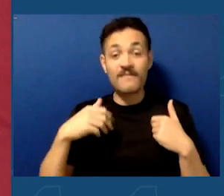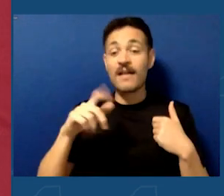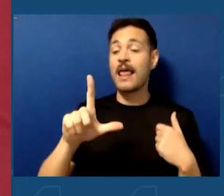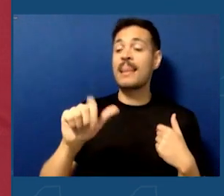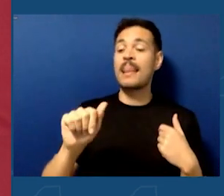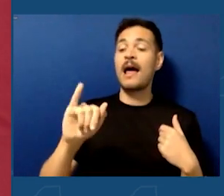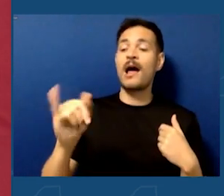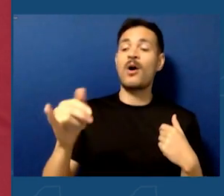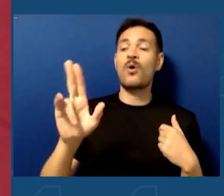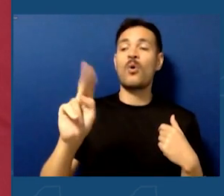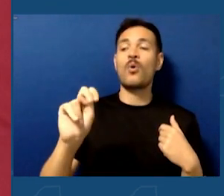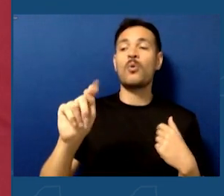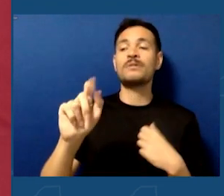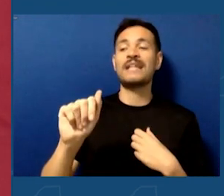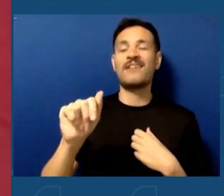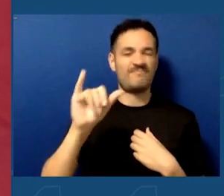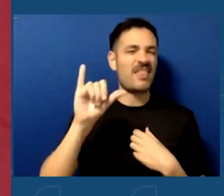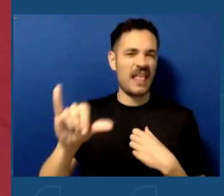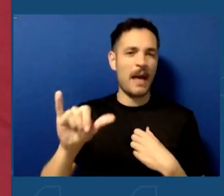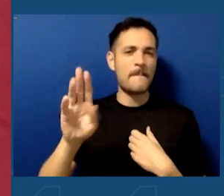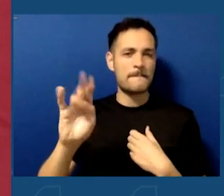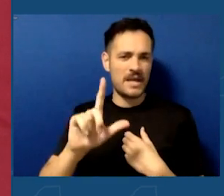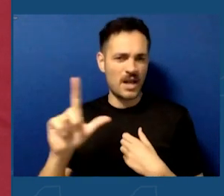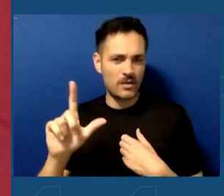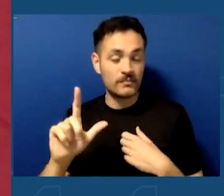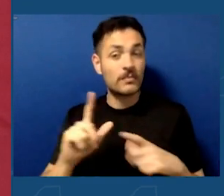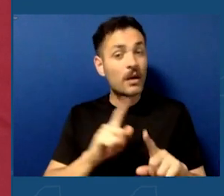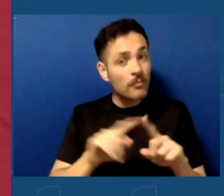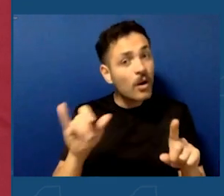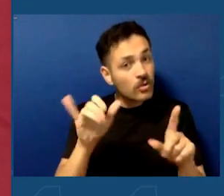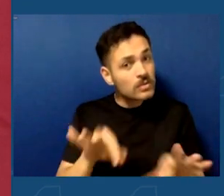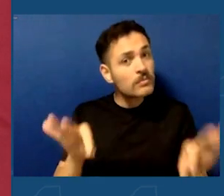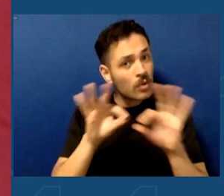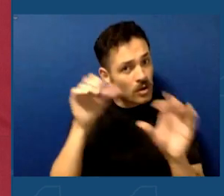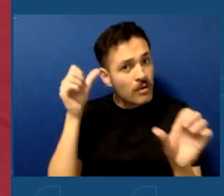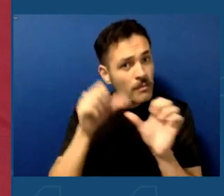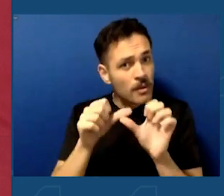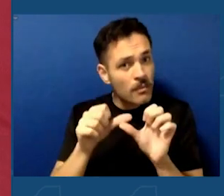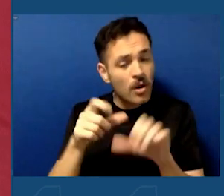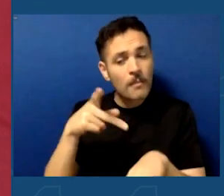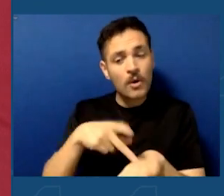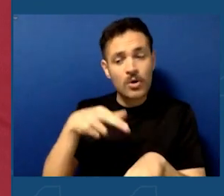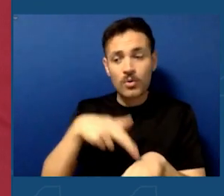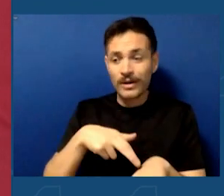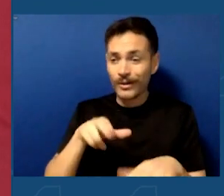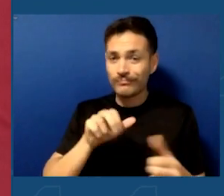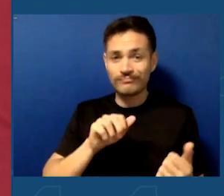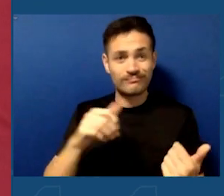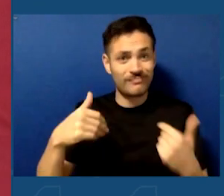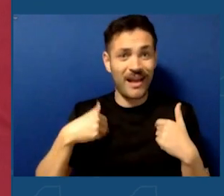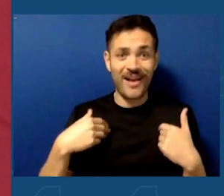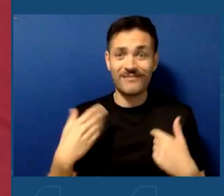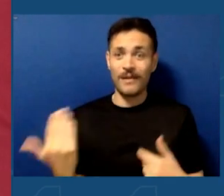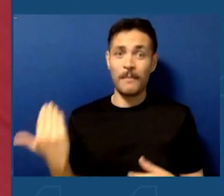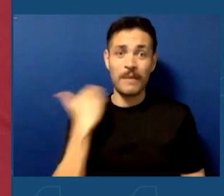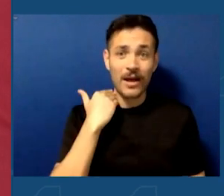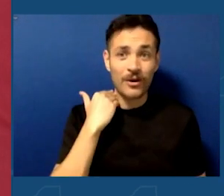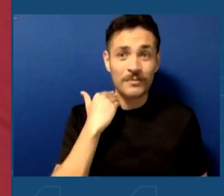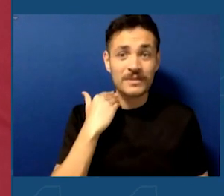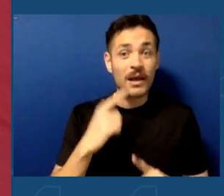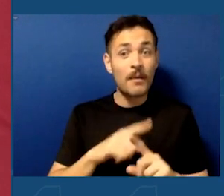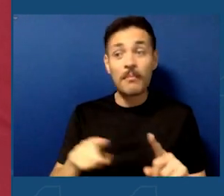remember that Puerto Rico faced a bankruptcy and didn't have the right to file